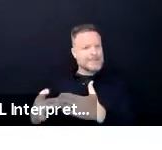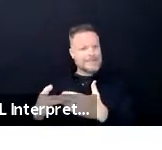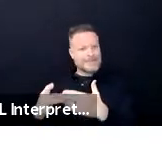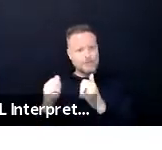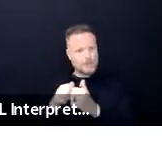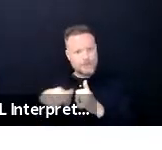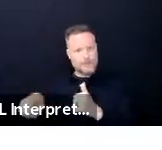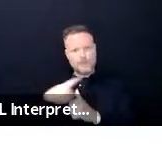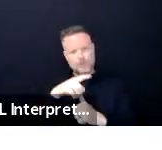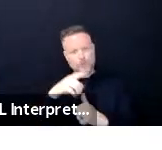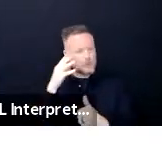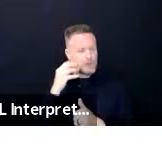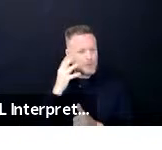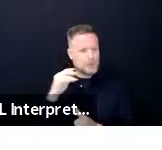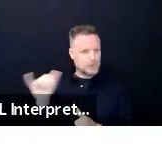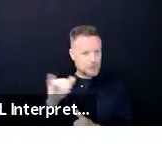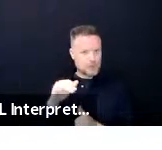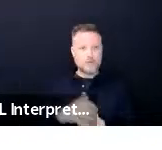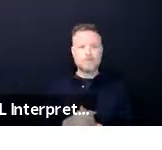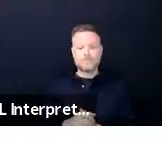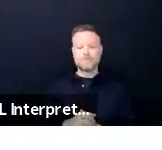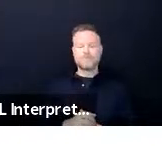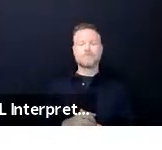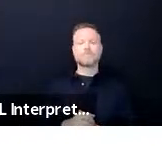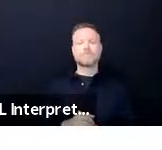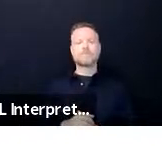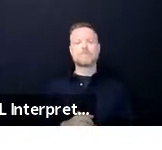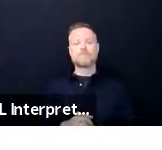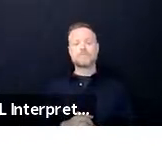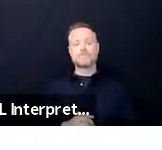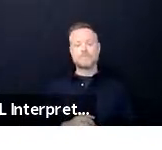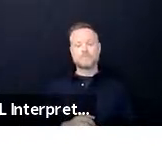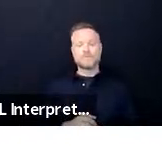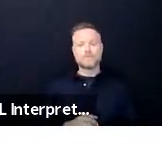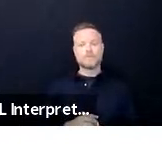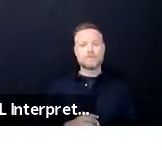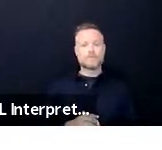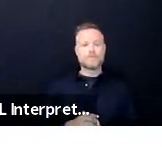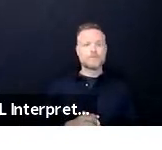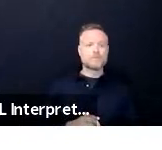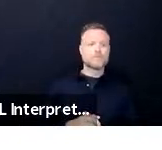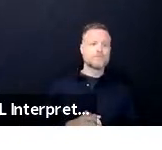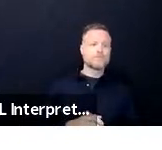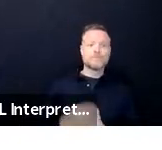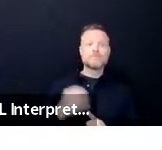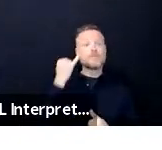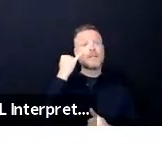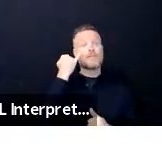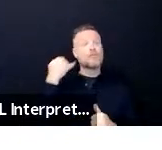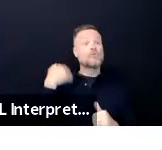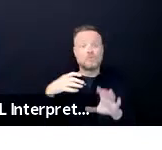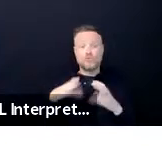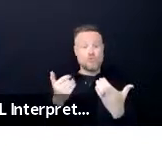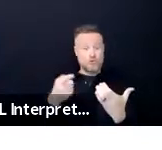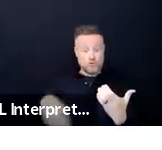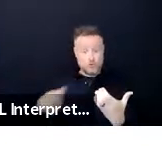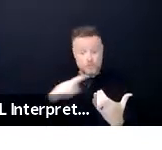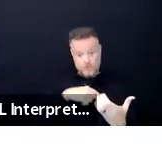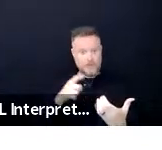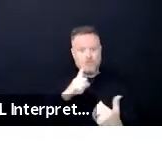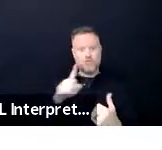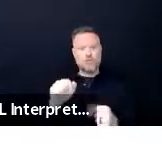well. So having a table that is made up of Latinos who've lived through that, who've seen